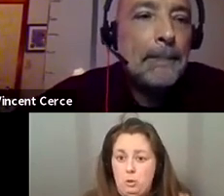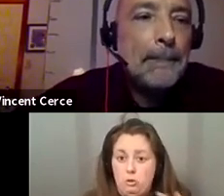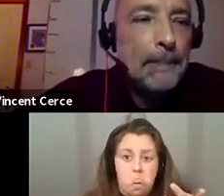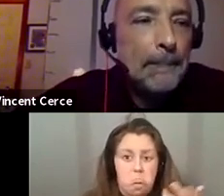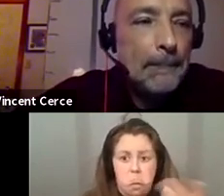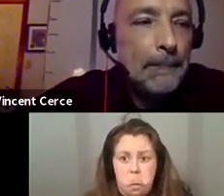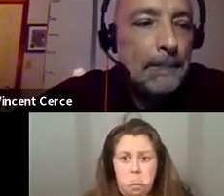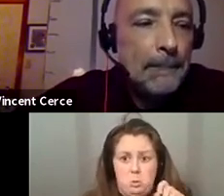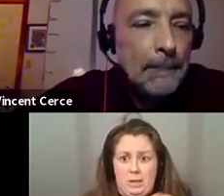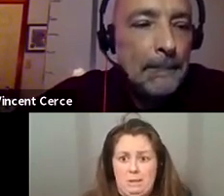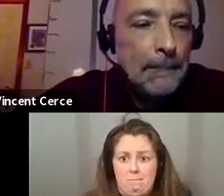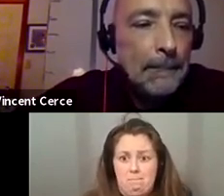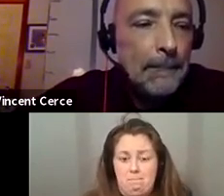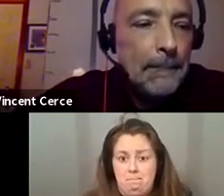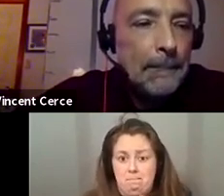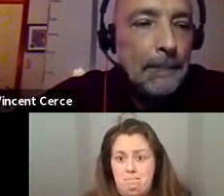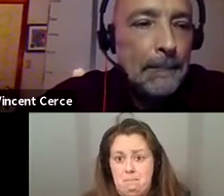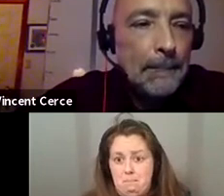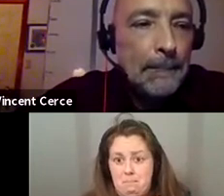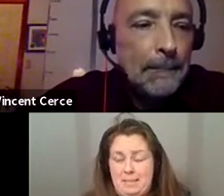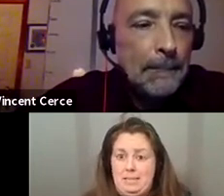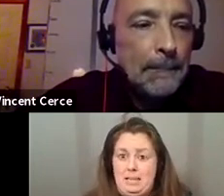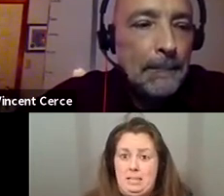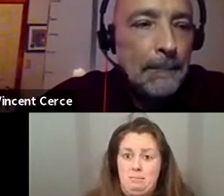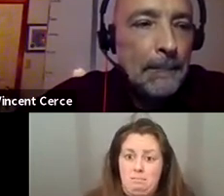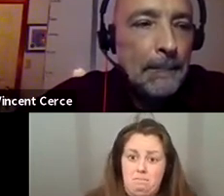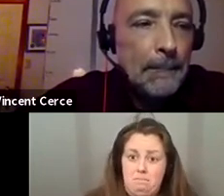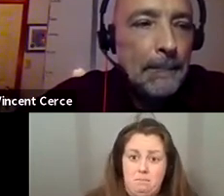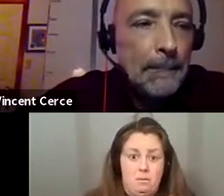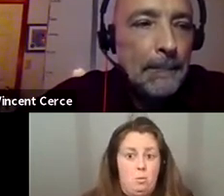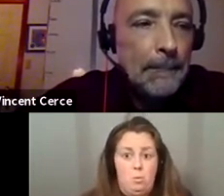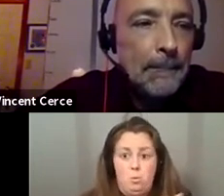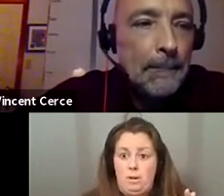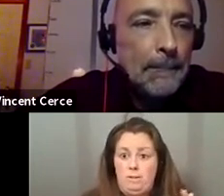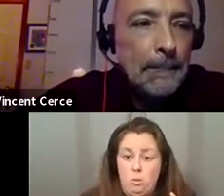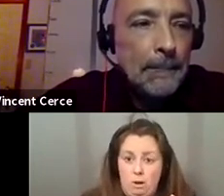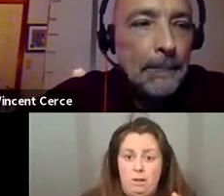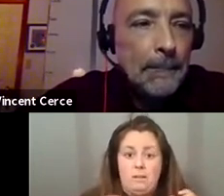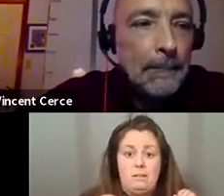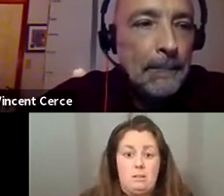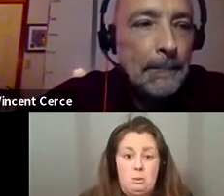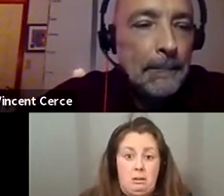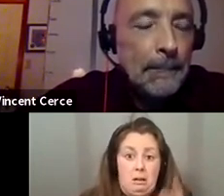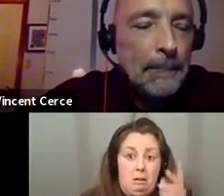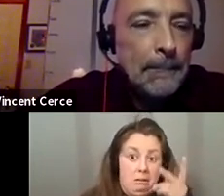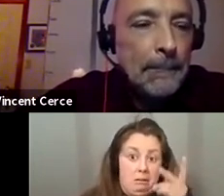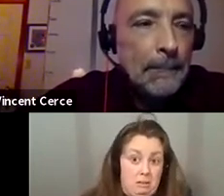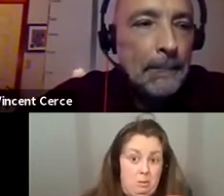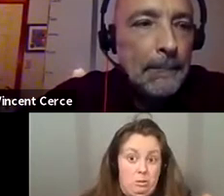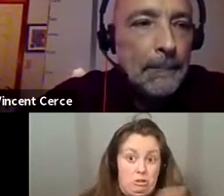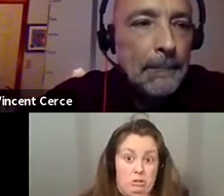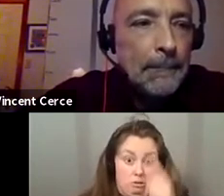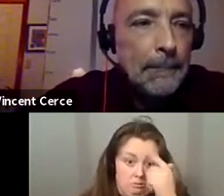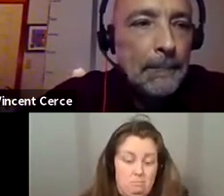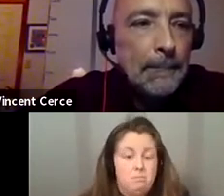which right now is Ms. Cohen and Ms. Stern, or you can change it. Okay. Are you guys okay with that?